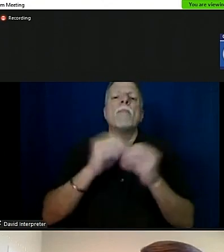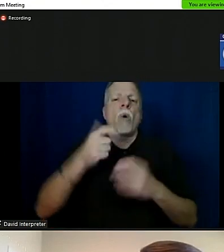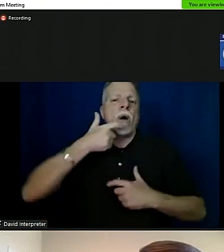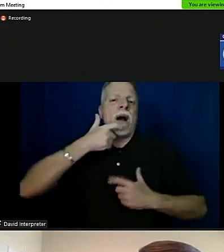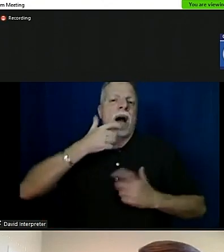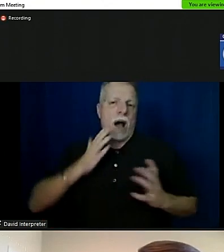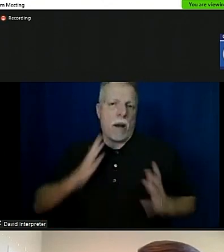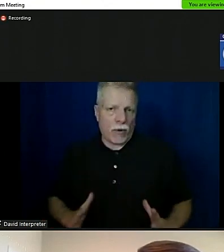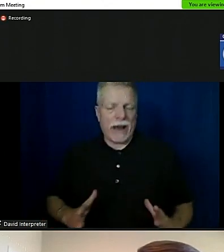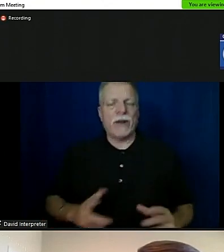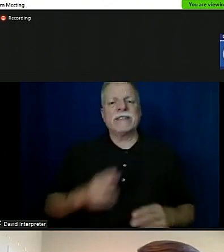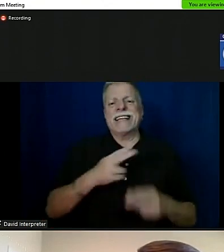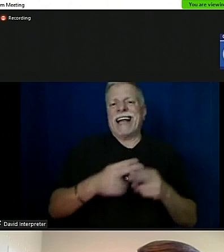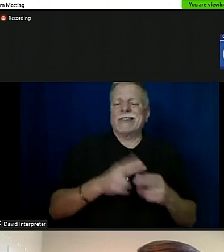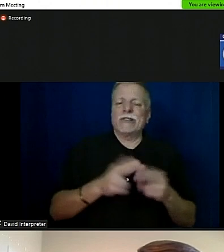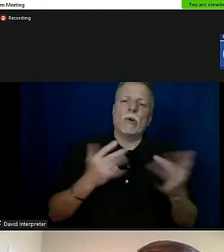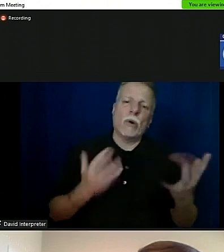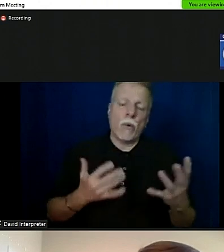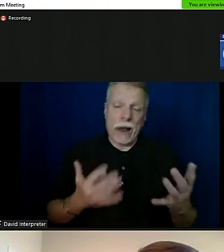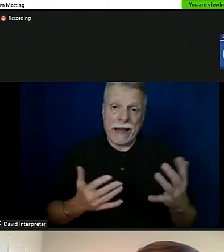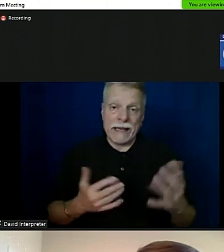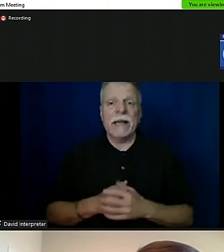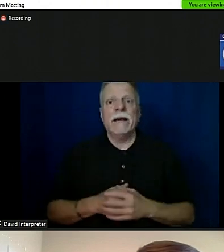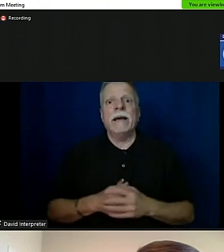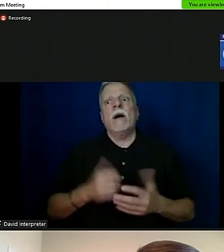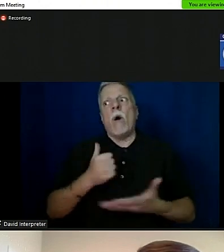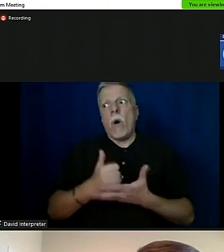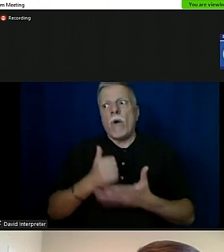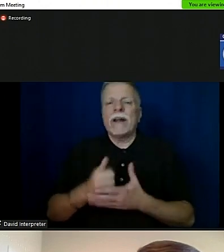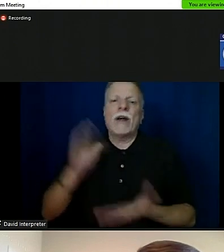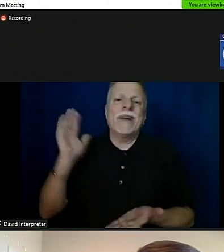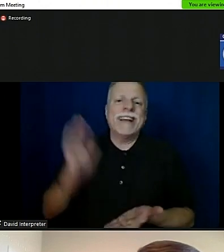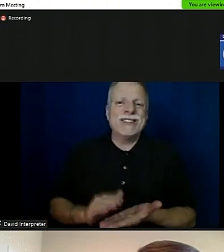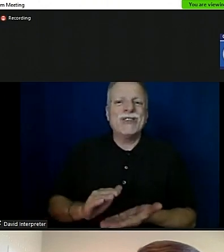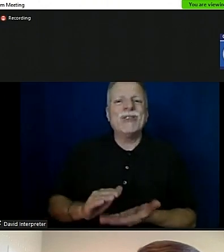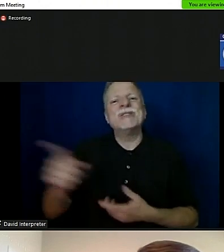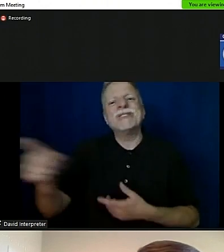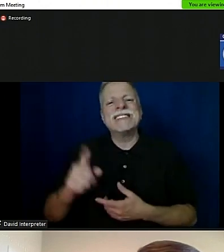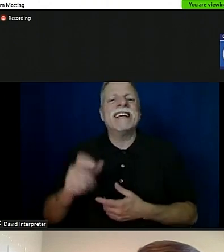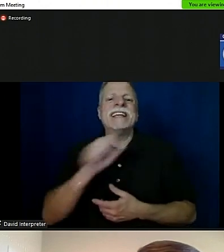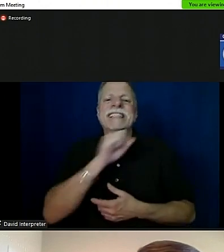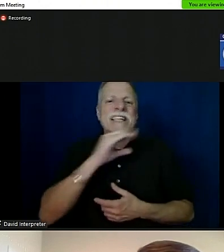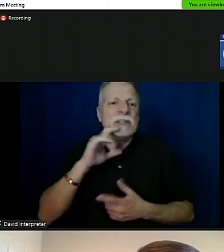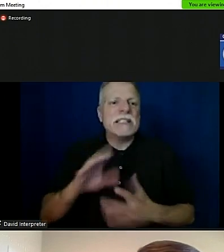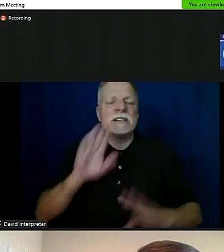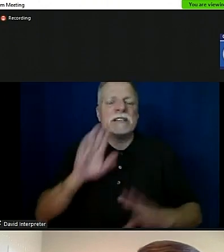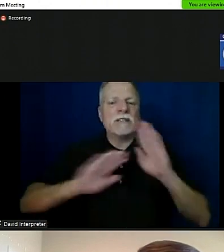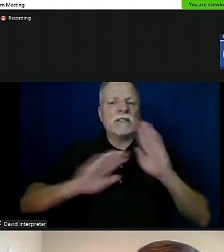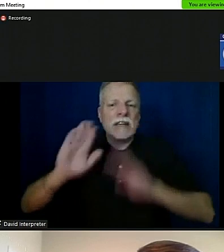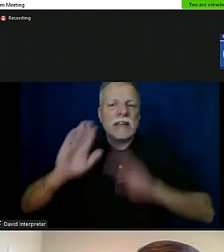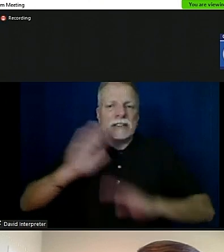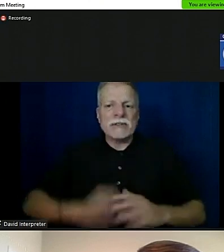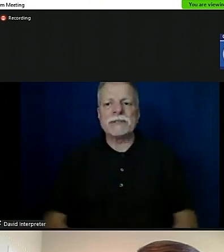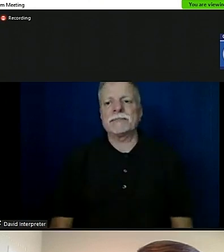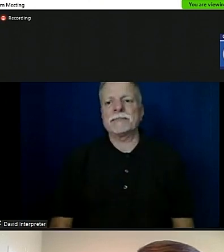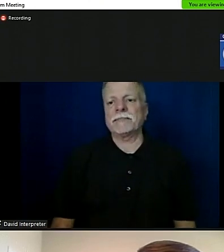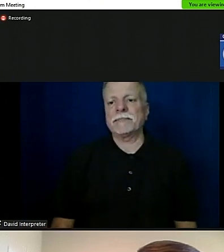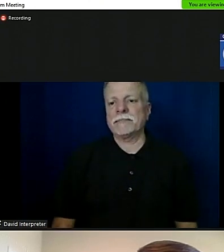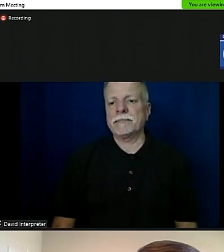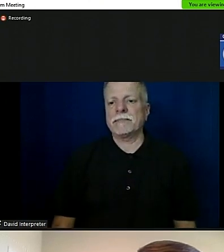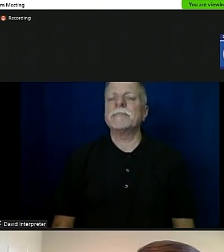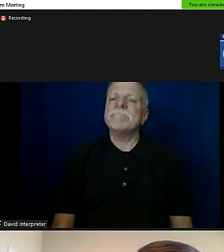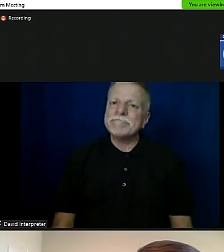much shorter wait time, decreasing that frustration, getting people access to providers who actually have the vaccine. I guess kind